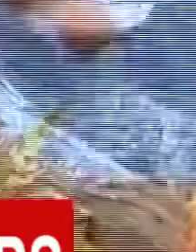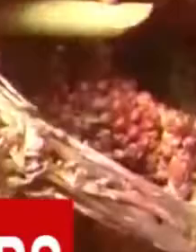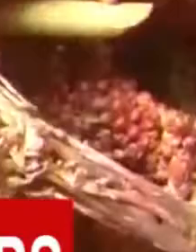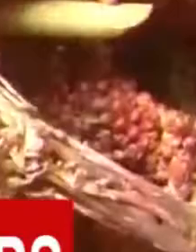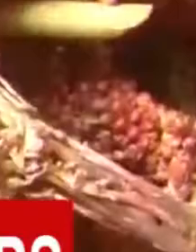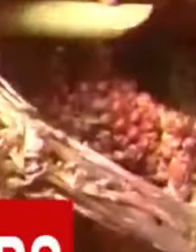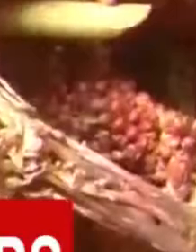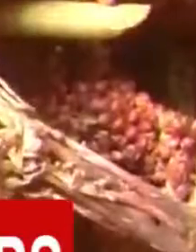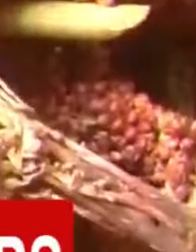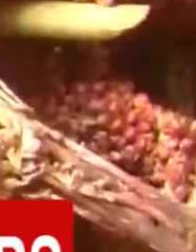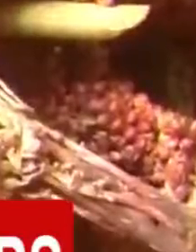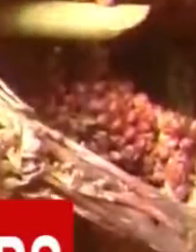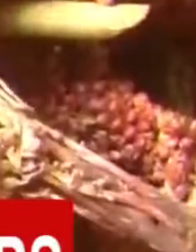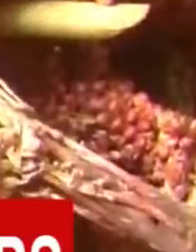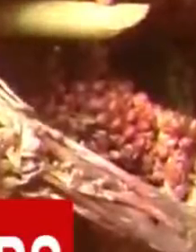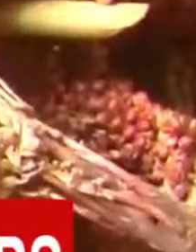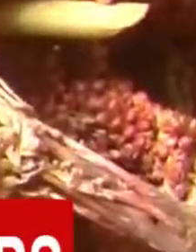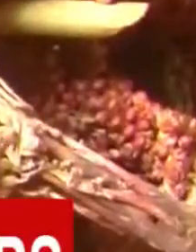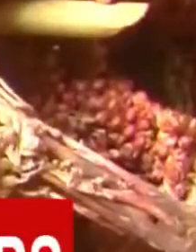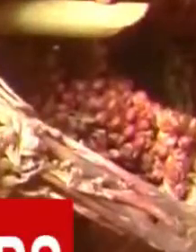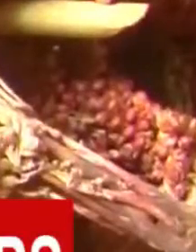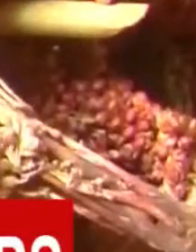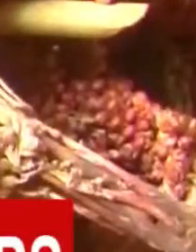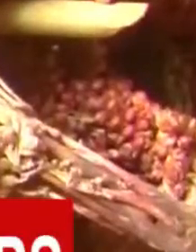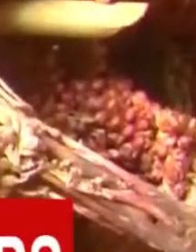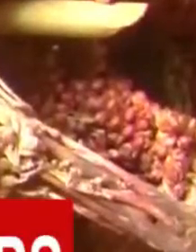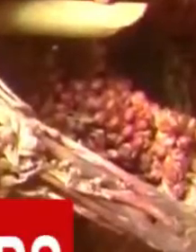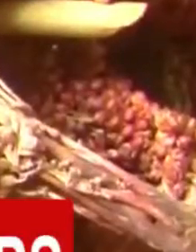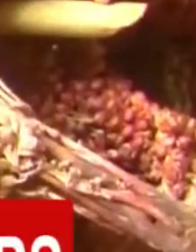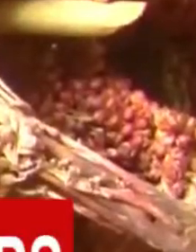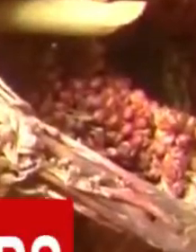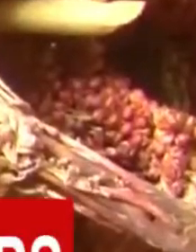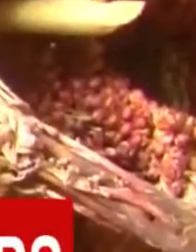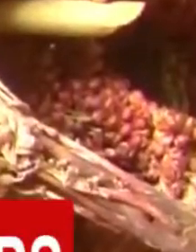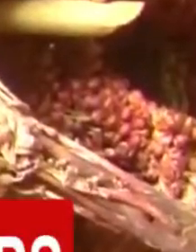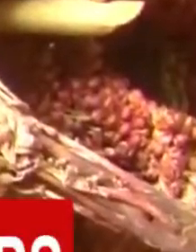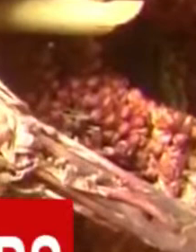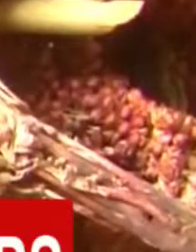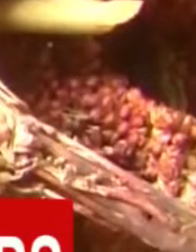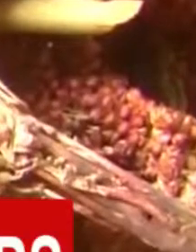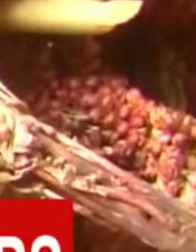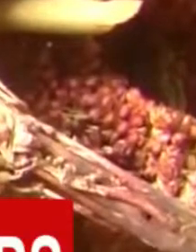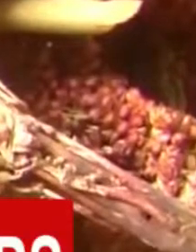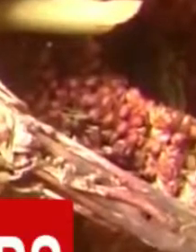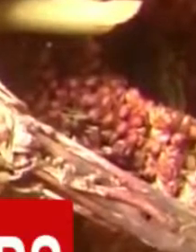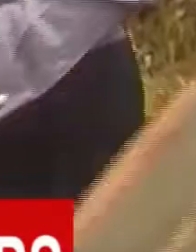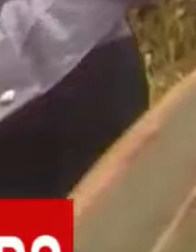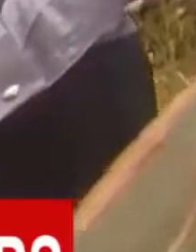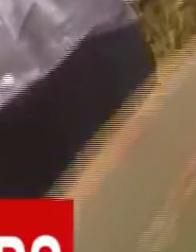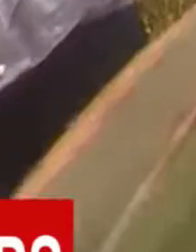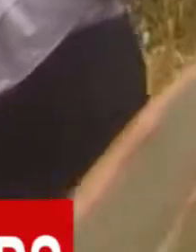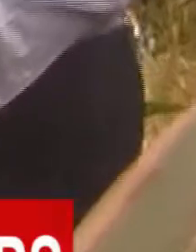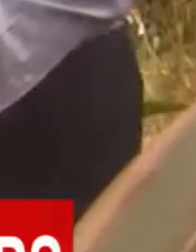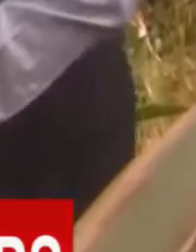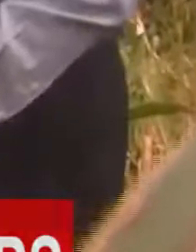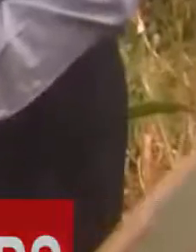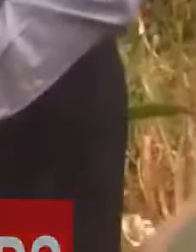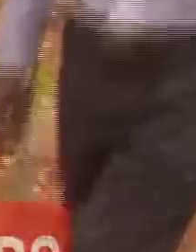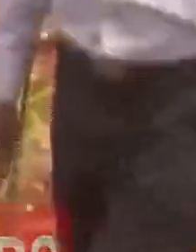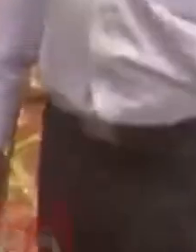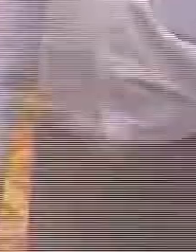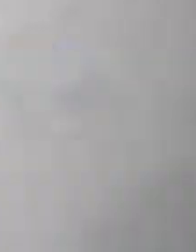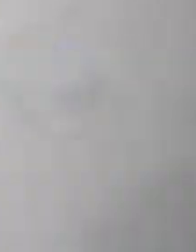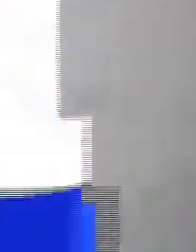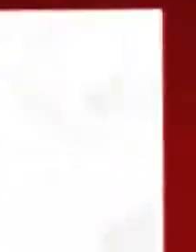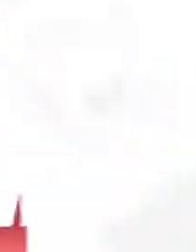So we normally advise farmers, instead of putting in a maize which you may not get it, you intercrop with the sorghum. These and much more coming